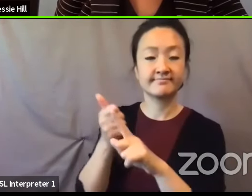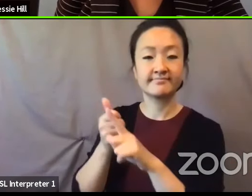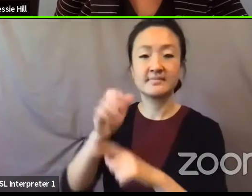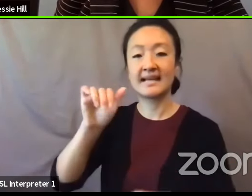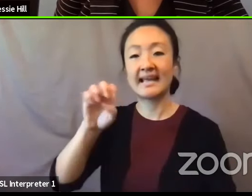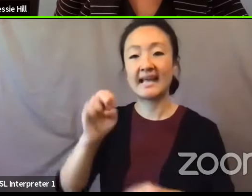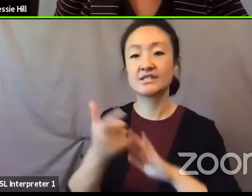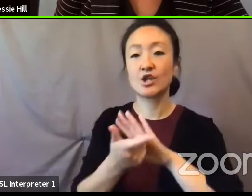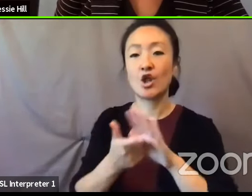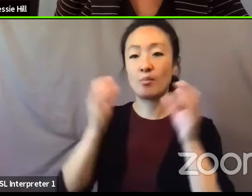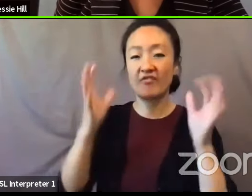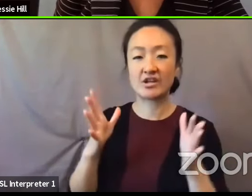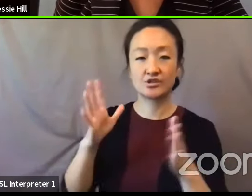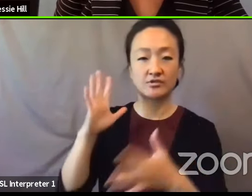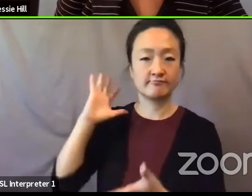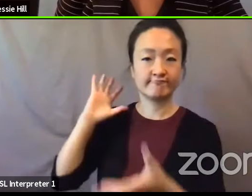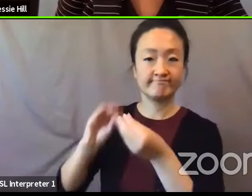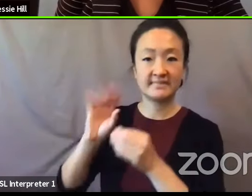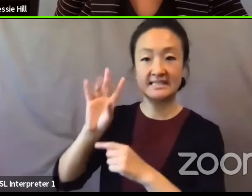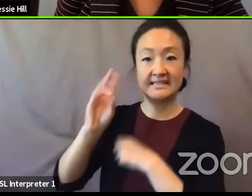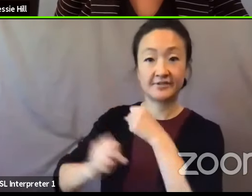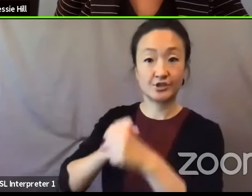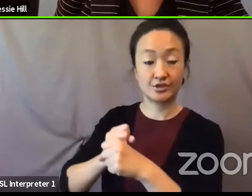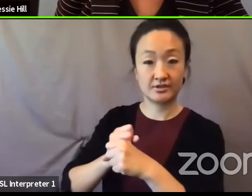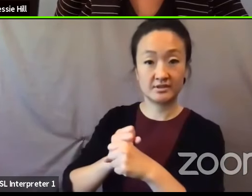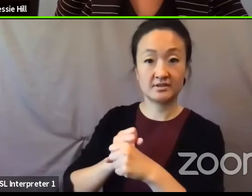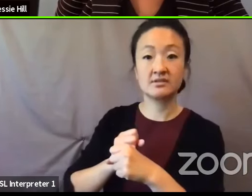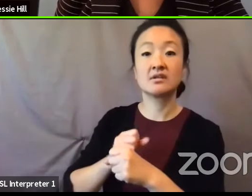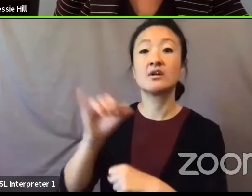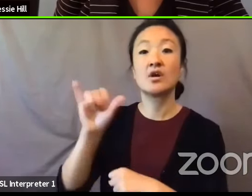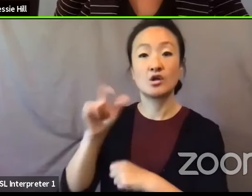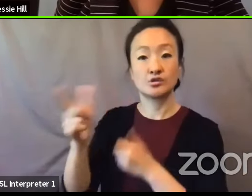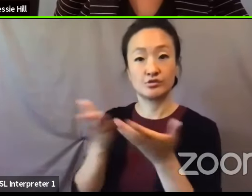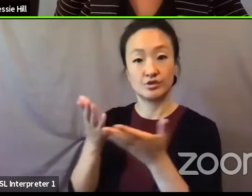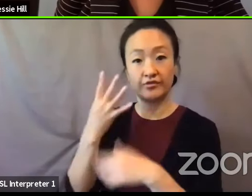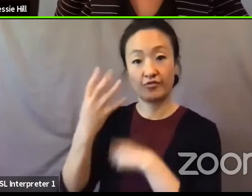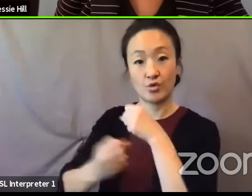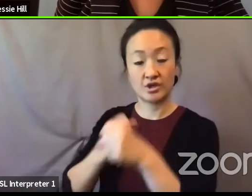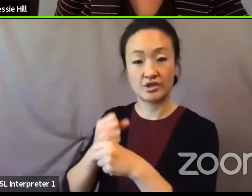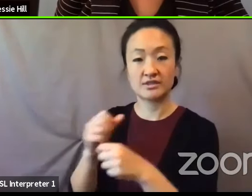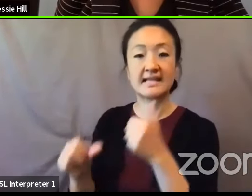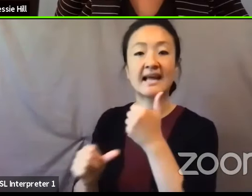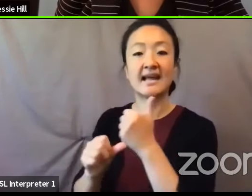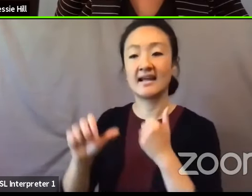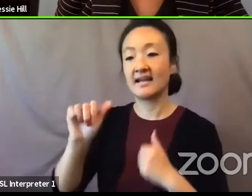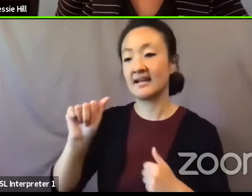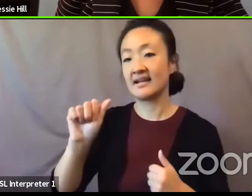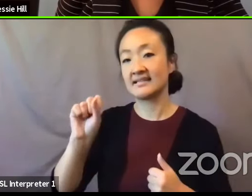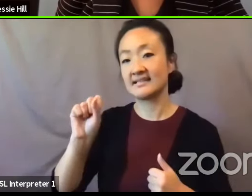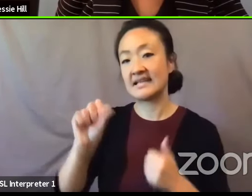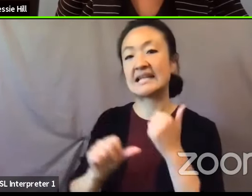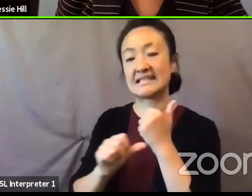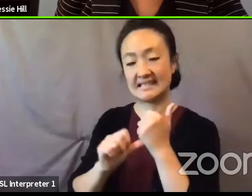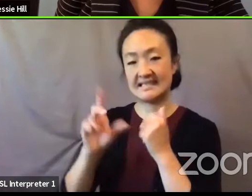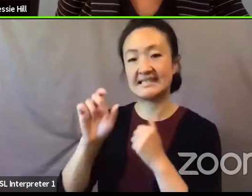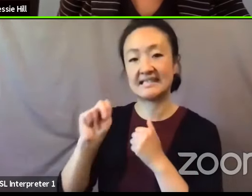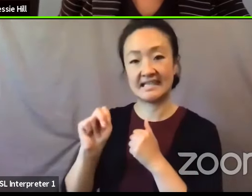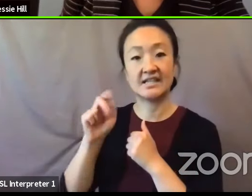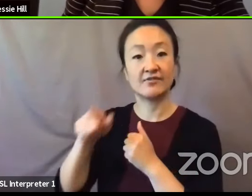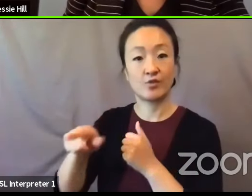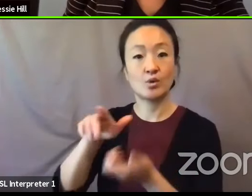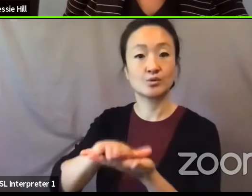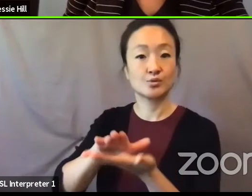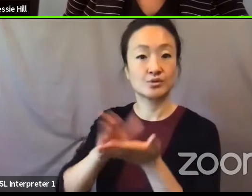professor for 7 years, during which he also served for 4 years as assistant dean for student services.